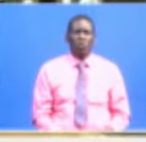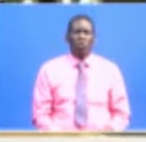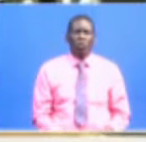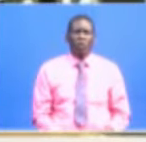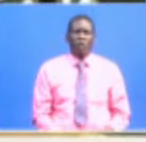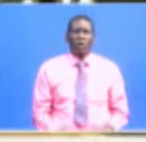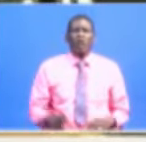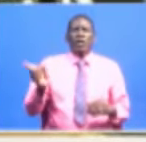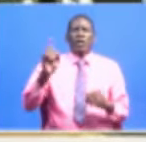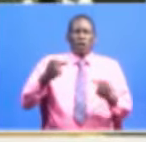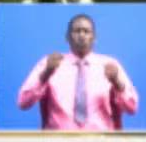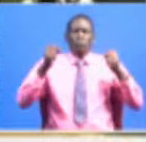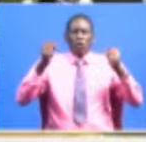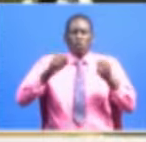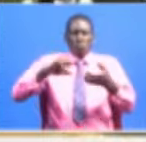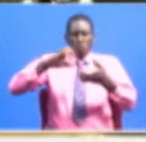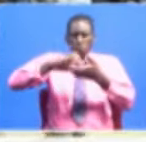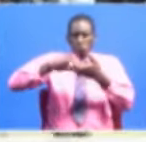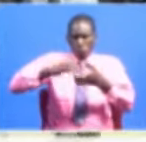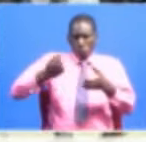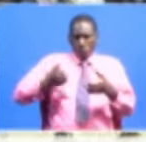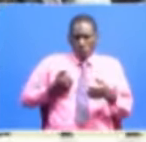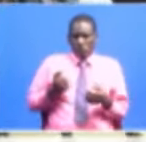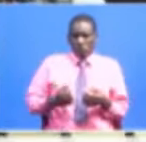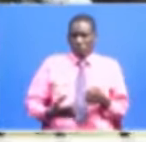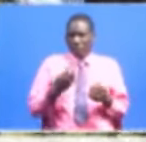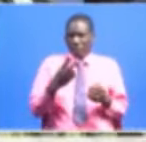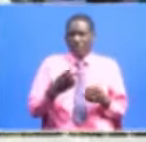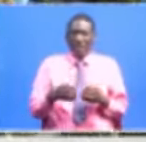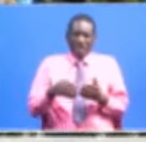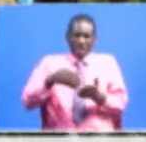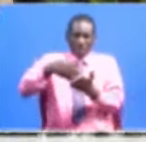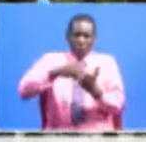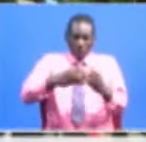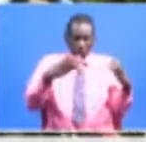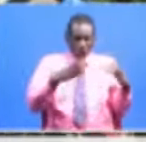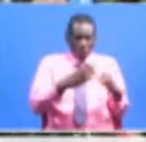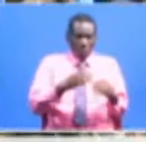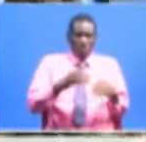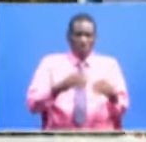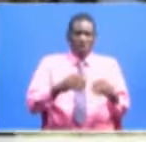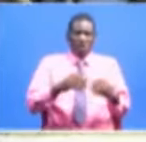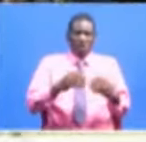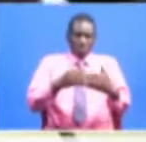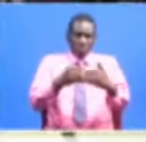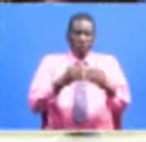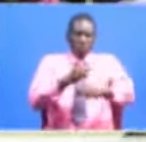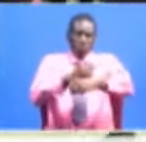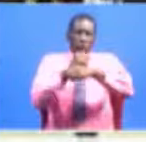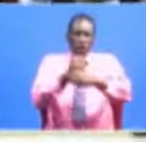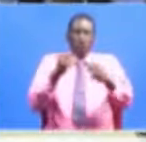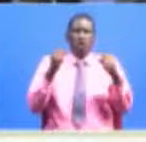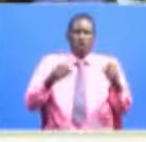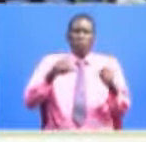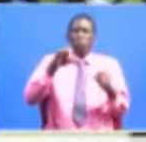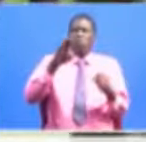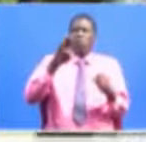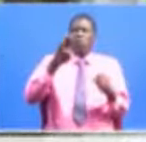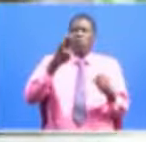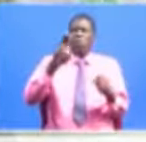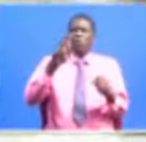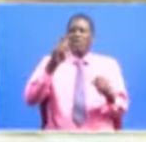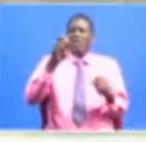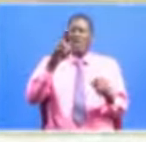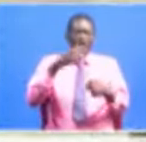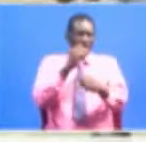Nairobi champions Buruburu, who are regarded as the underdogs in the face of defending champions Butere Girls, staged a spirited fight